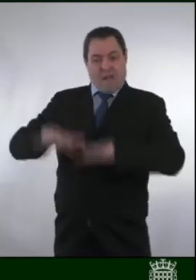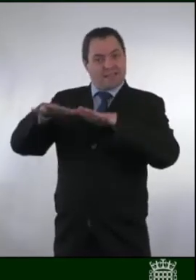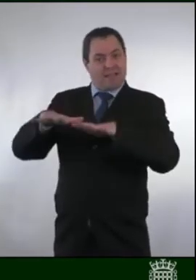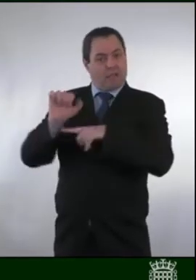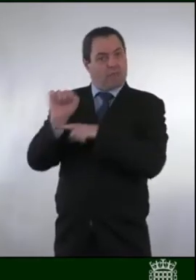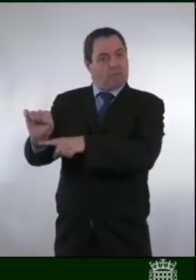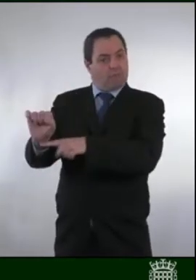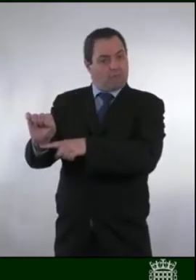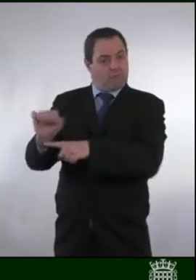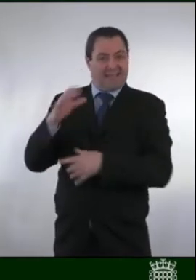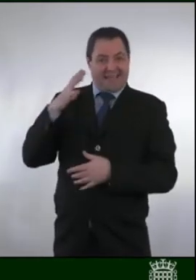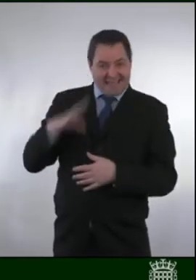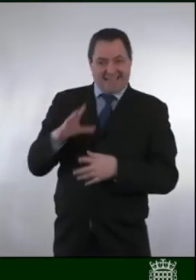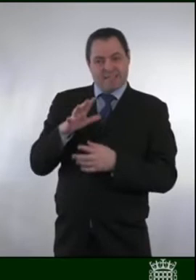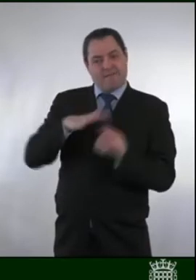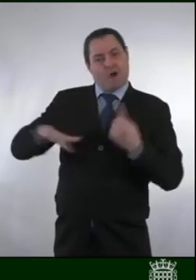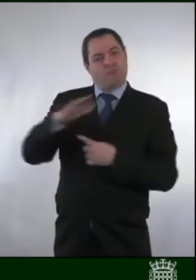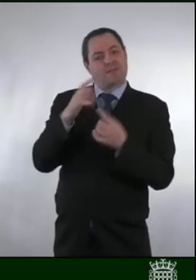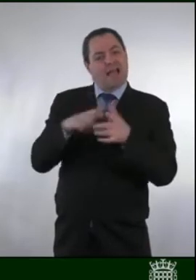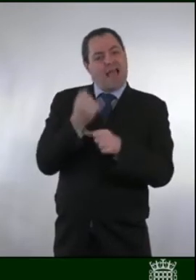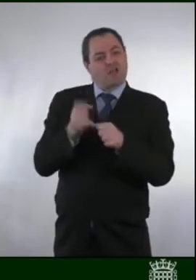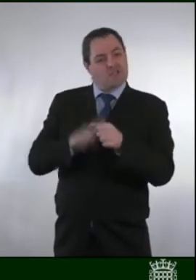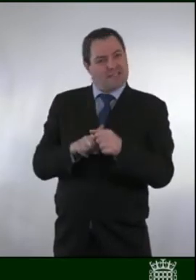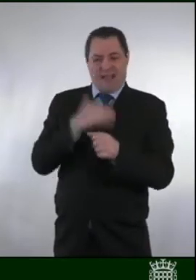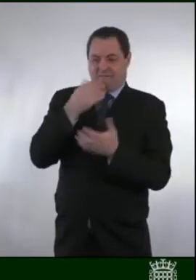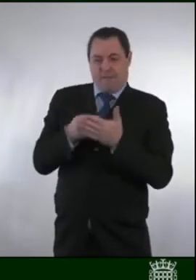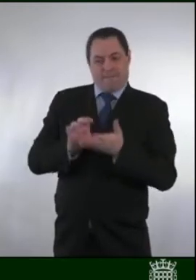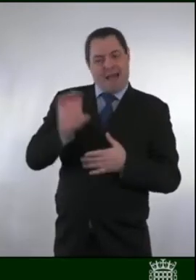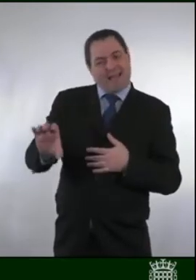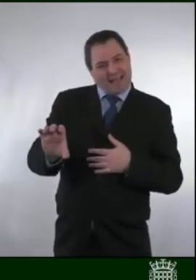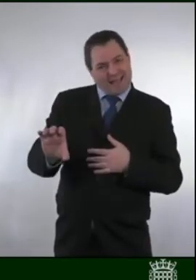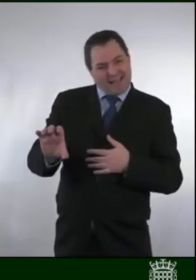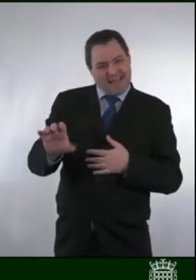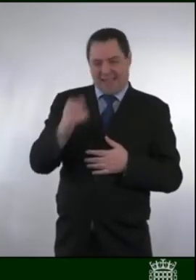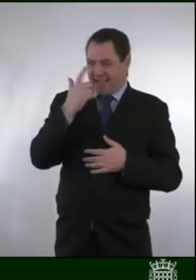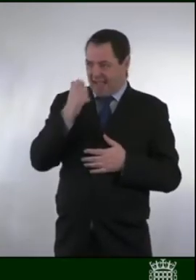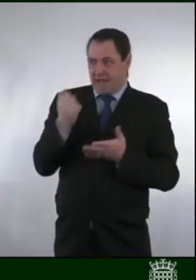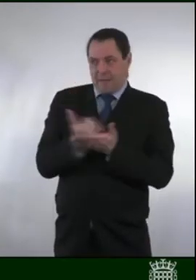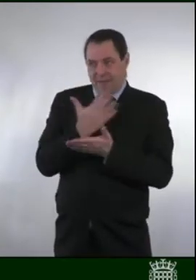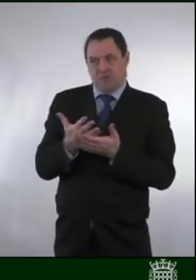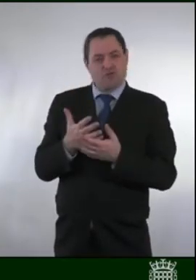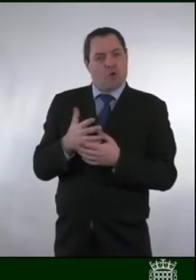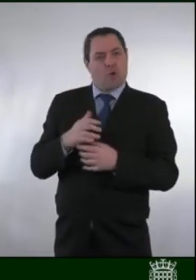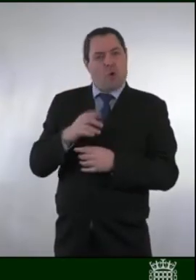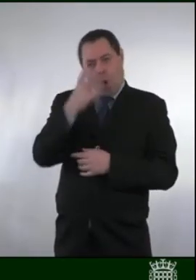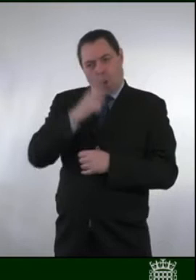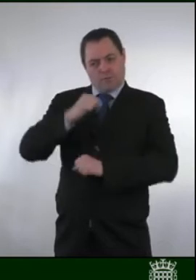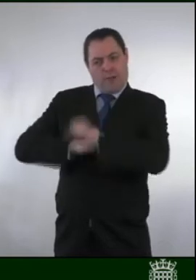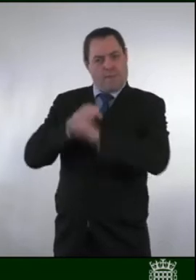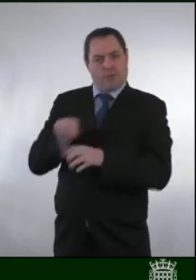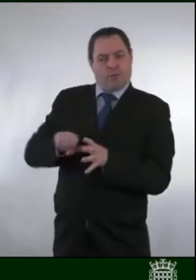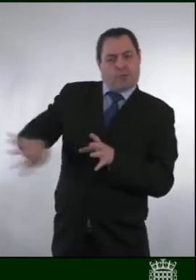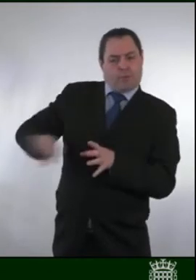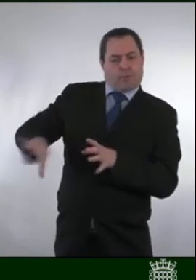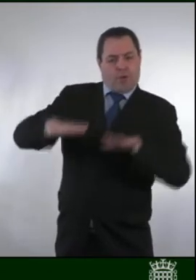the Environment Agency enough funding both to keep the old crossings pumps operational and to maintain